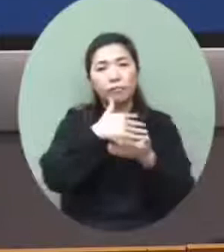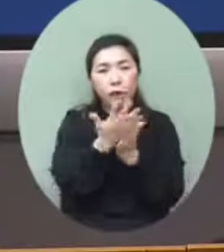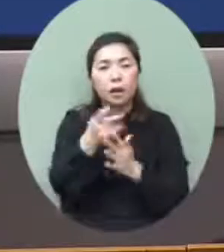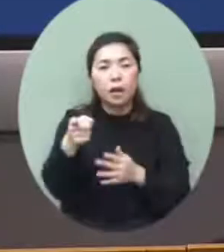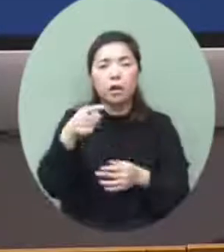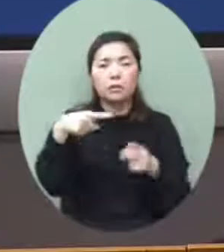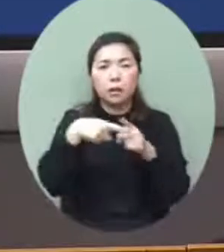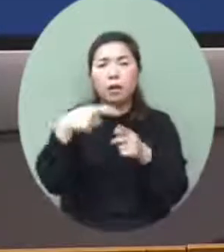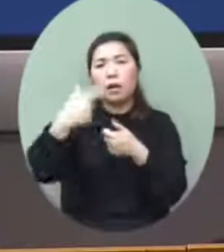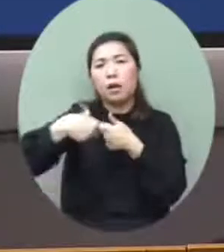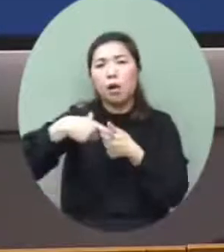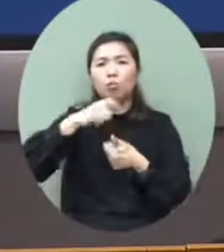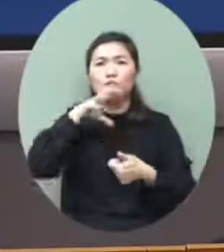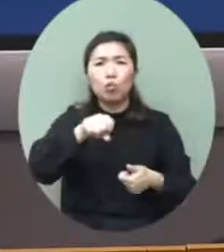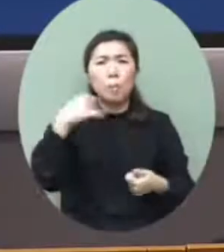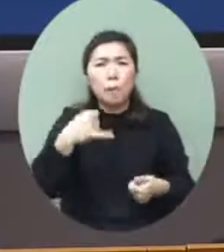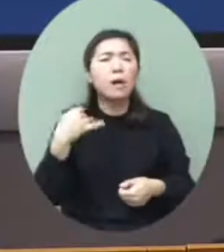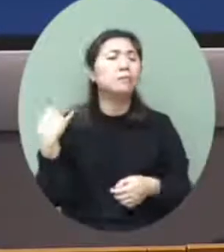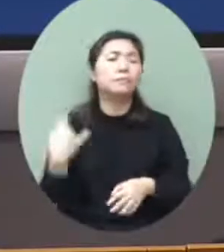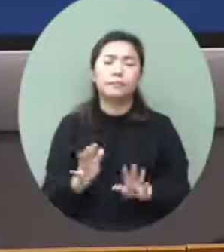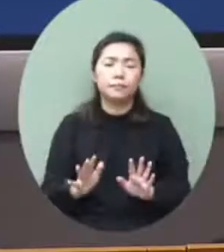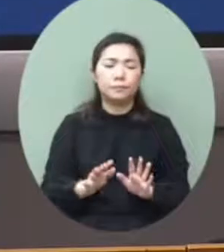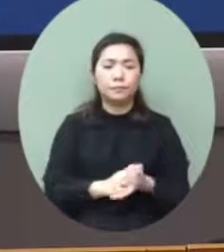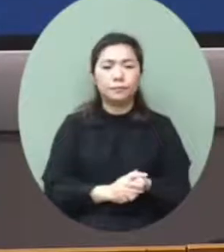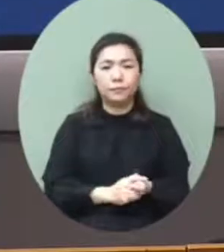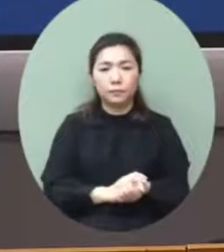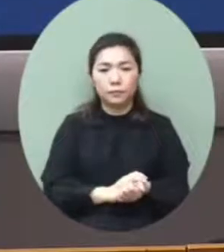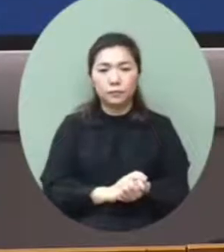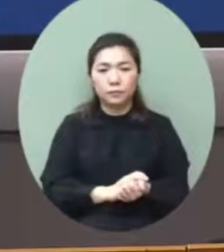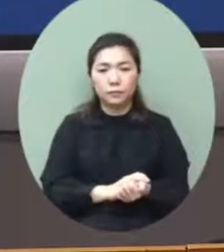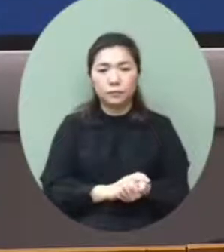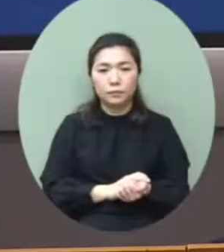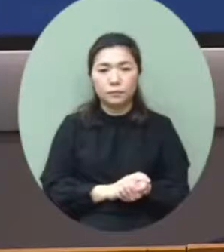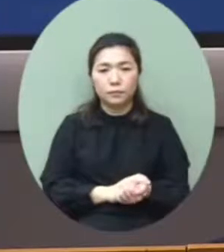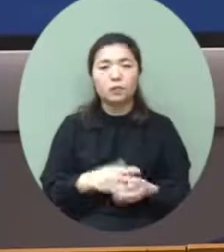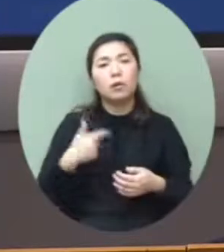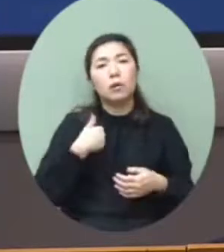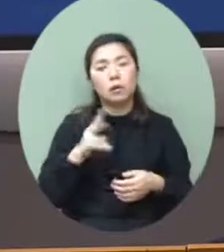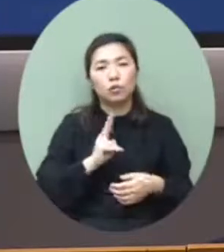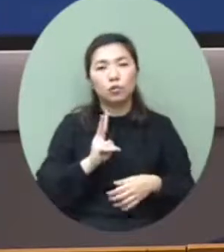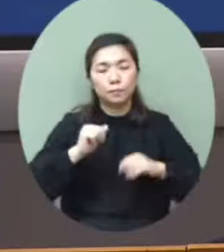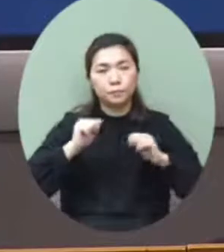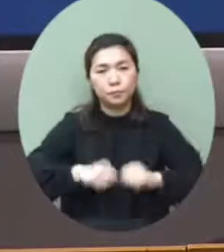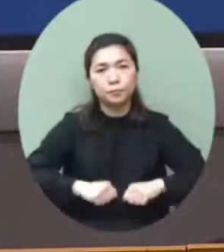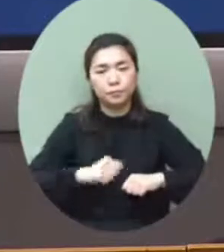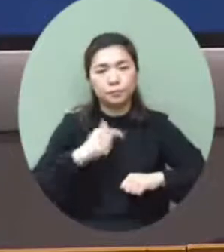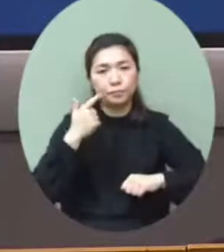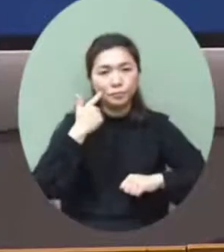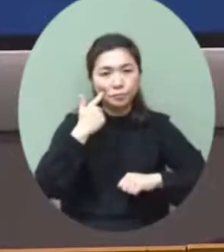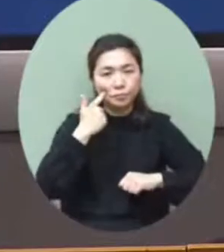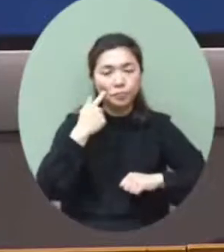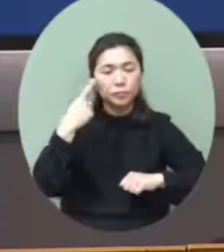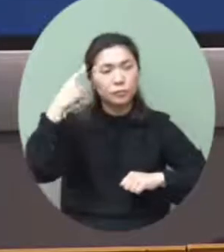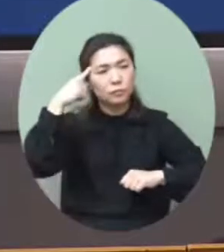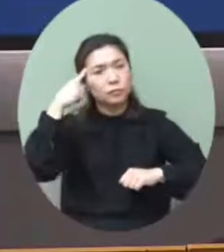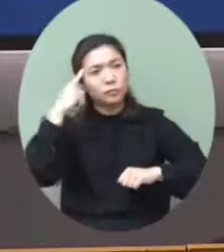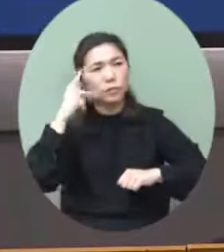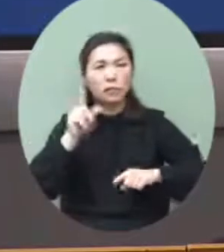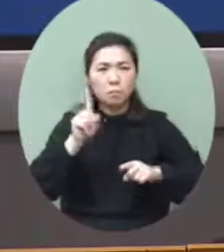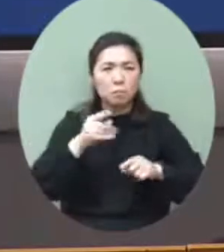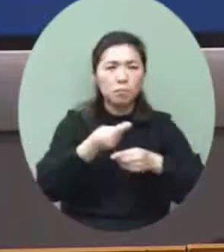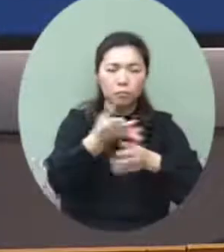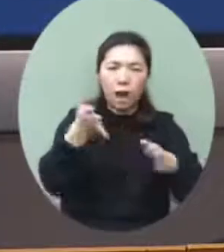because we must ensure that there is a stable supply for staff at RCHE's discipline service offices,